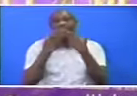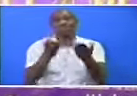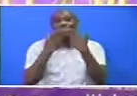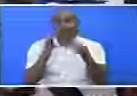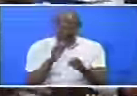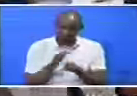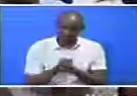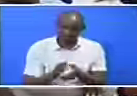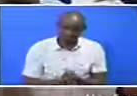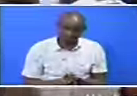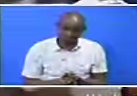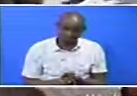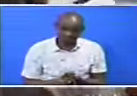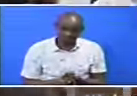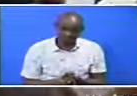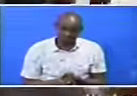Asanteni sana.